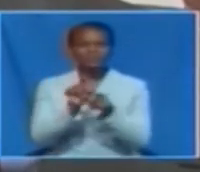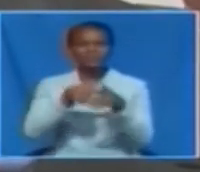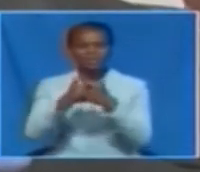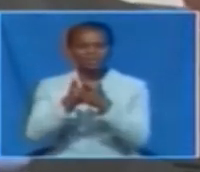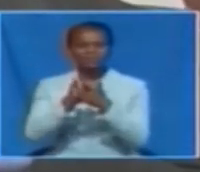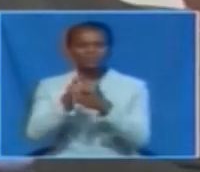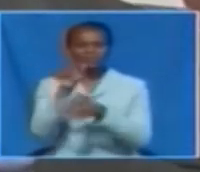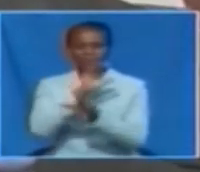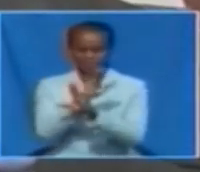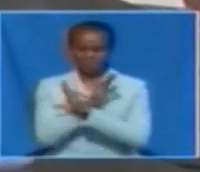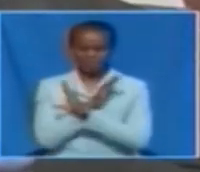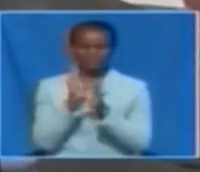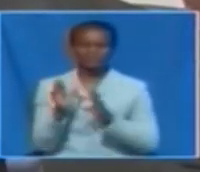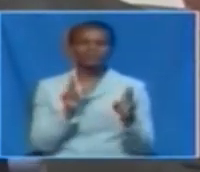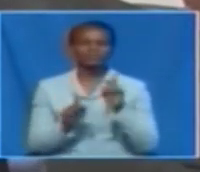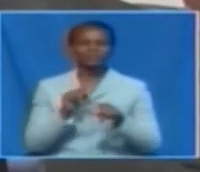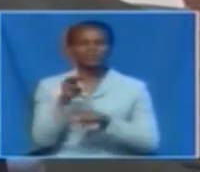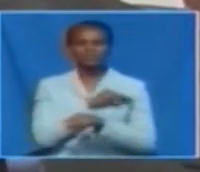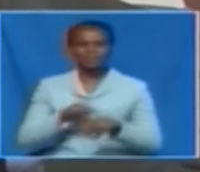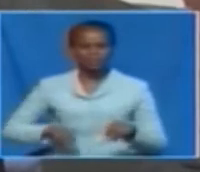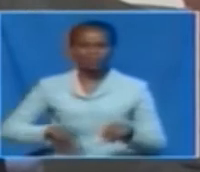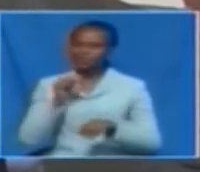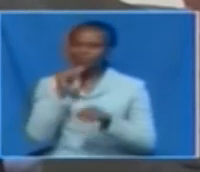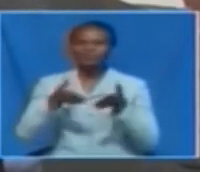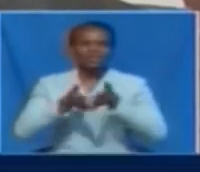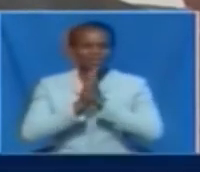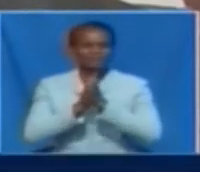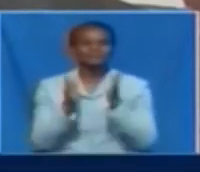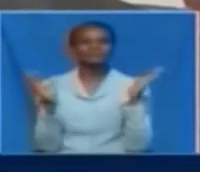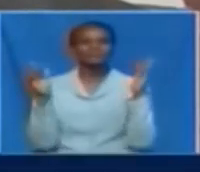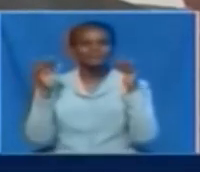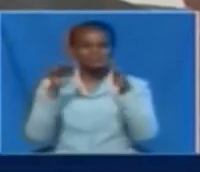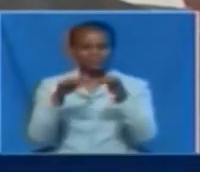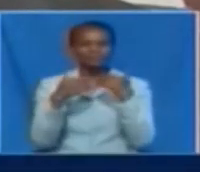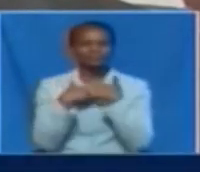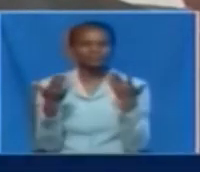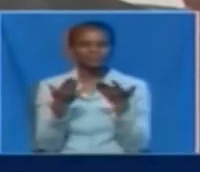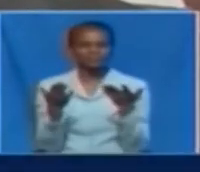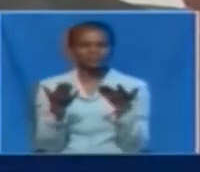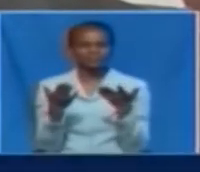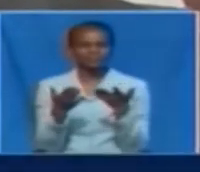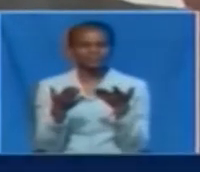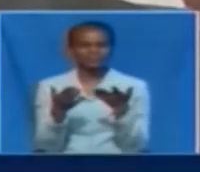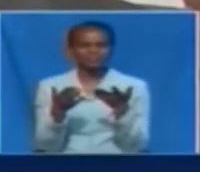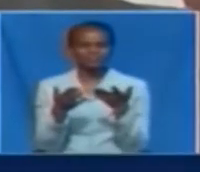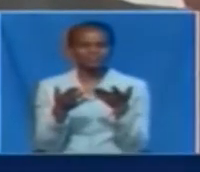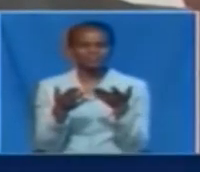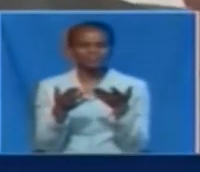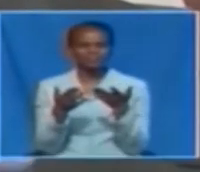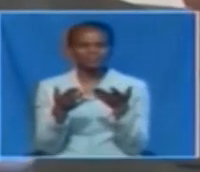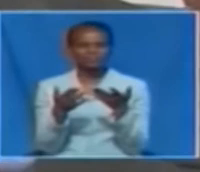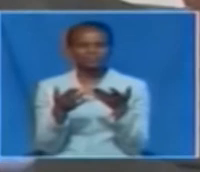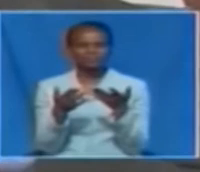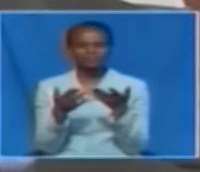Zambian, to the Zambian people. Our members are not asking for a convention. Those are not our members. You